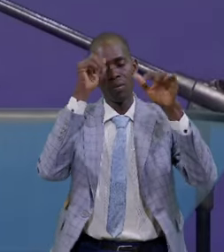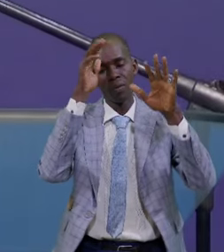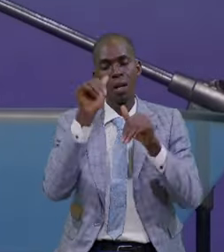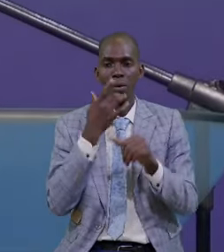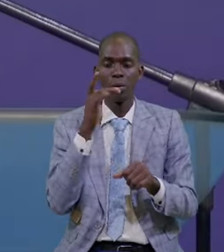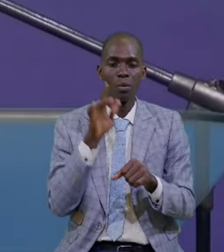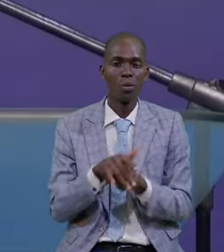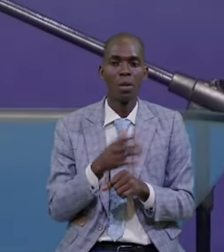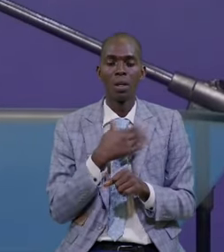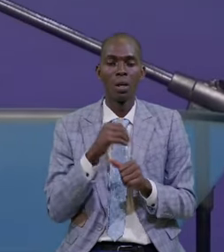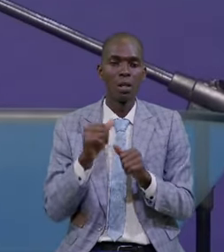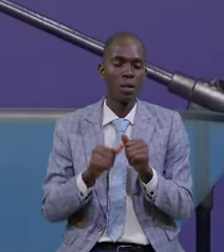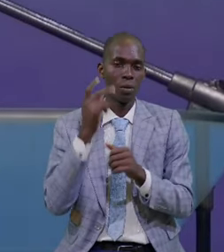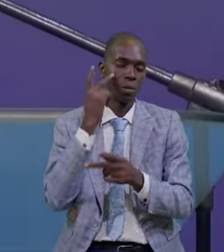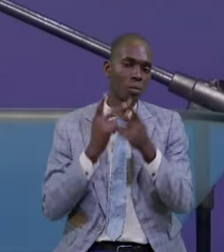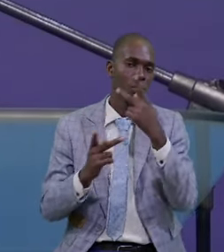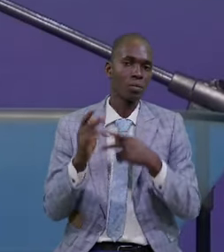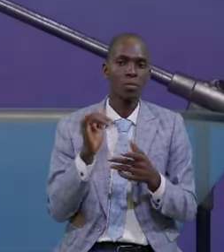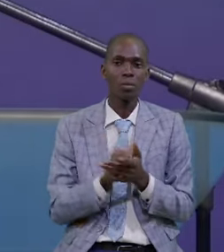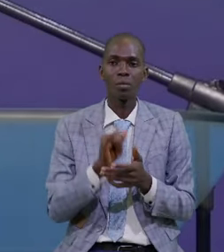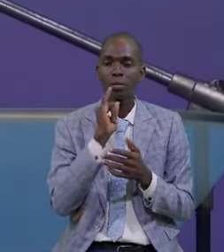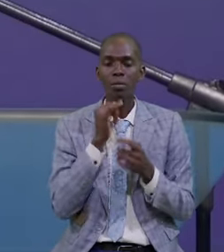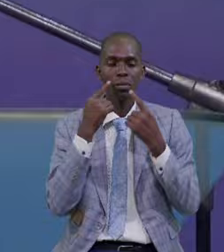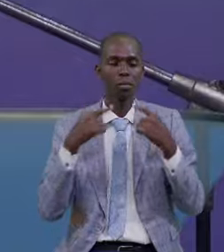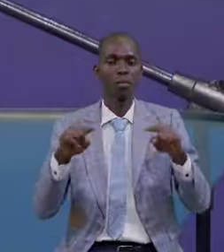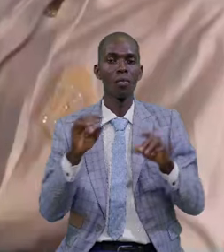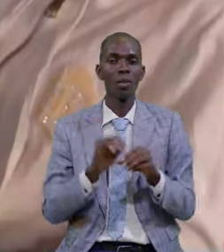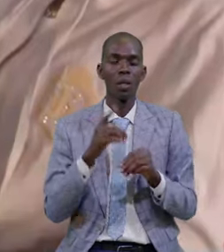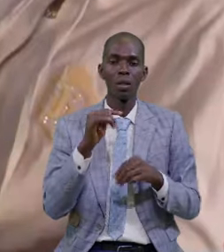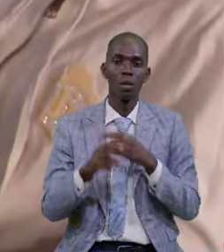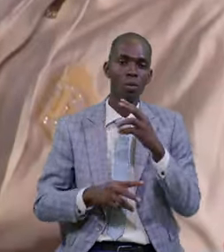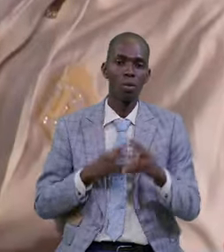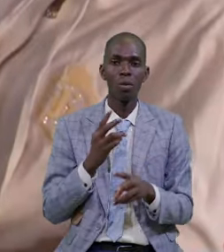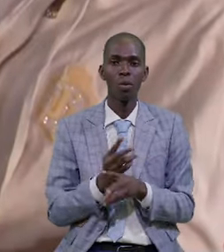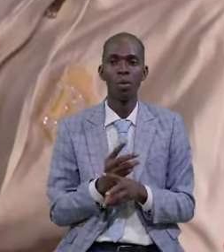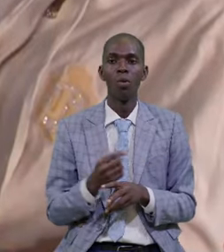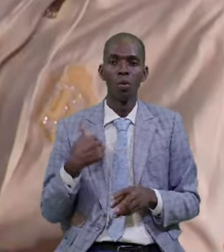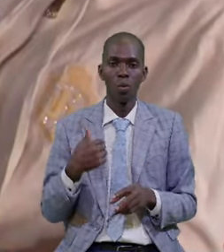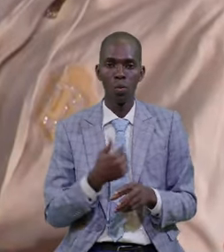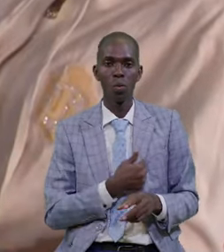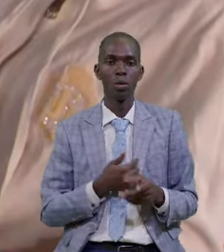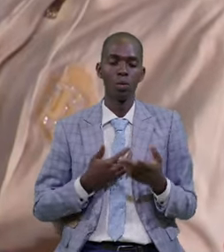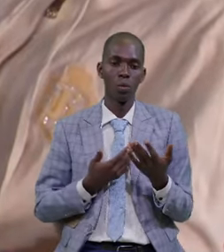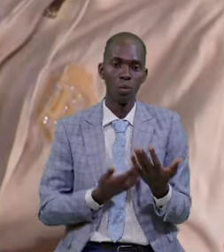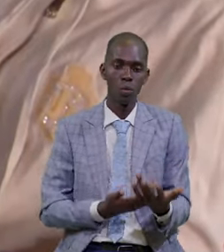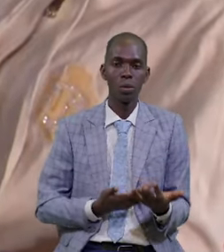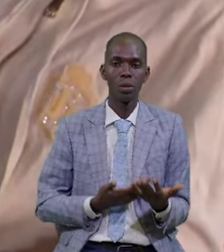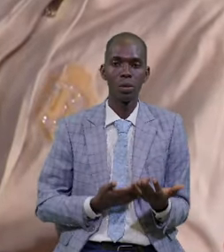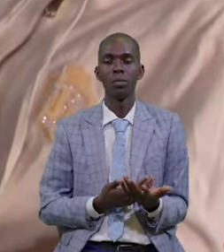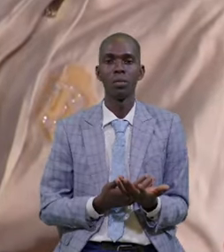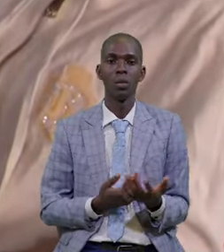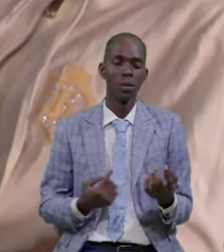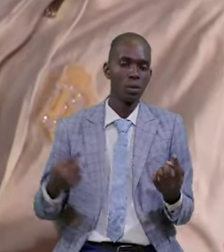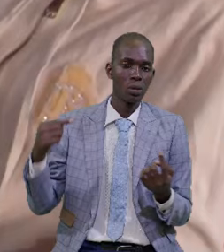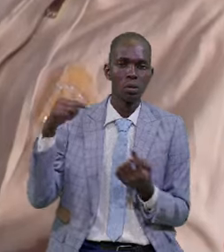every prophecy that is declared in the word, we tarry, we wait